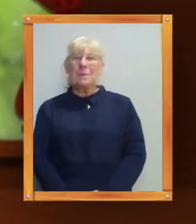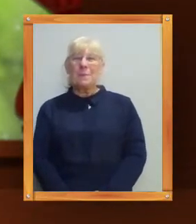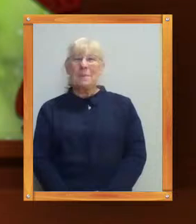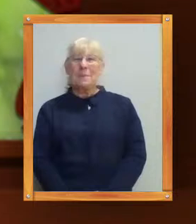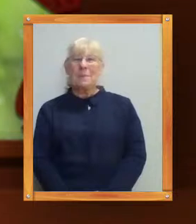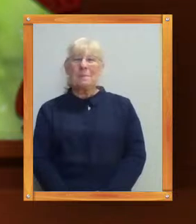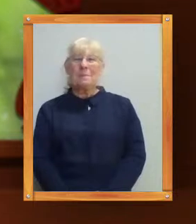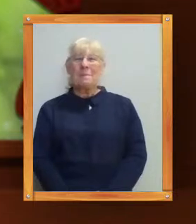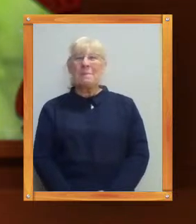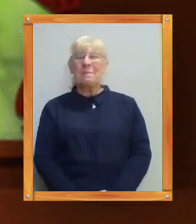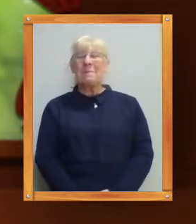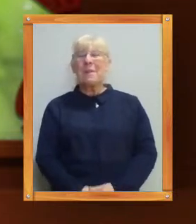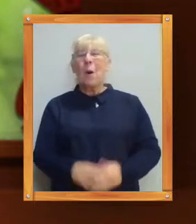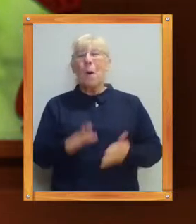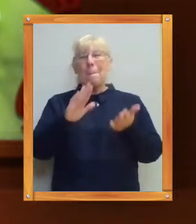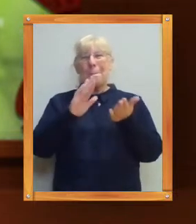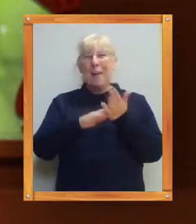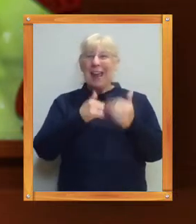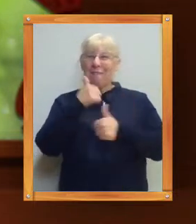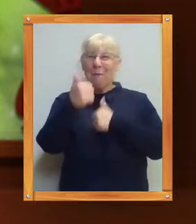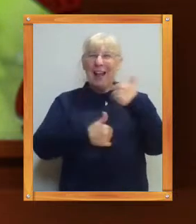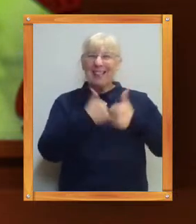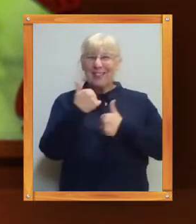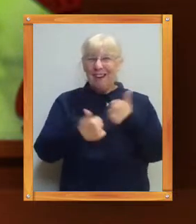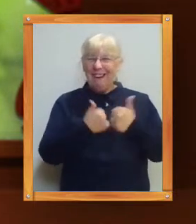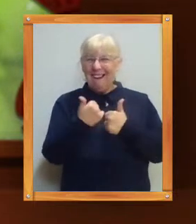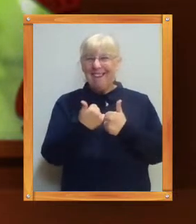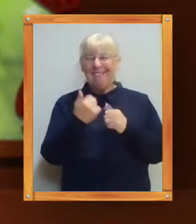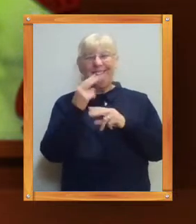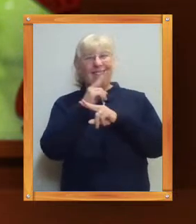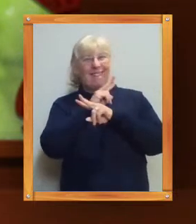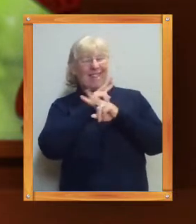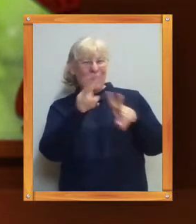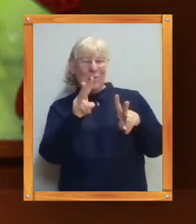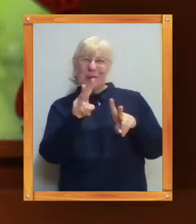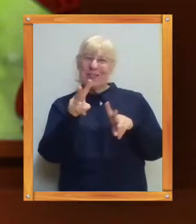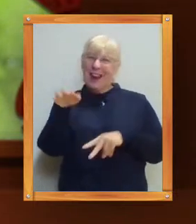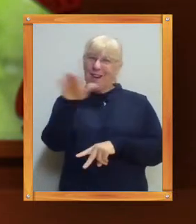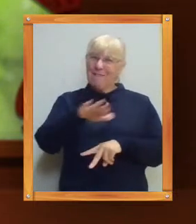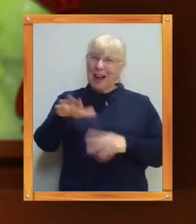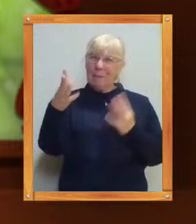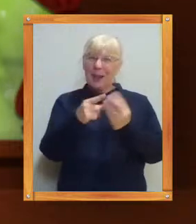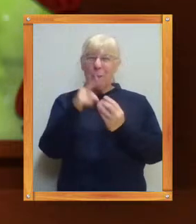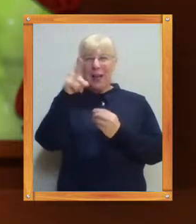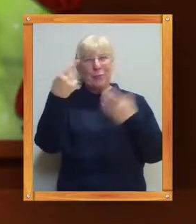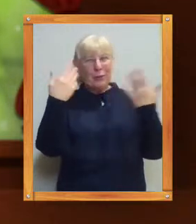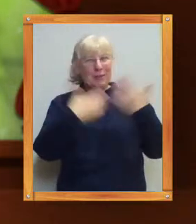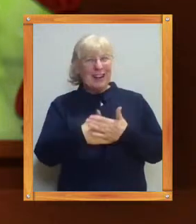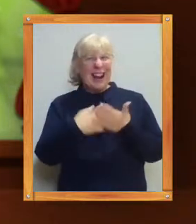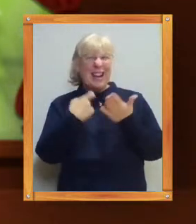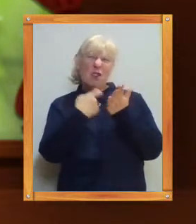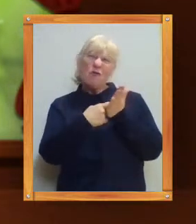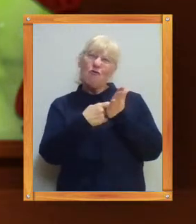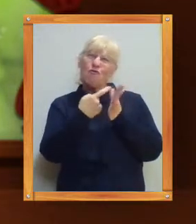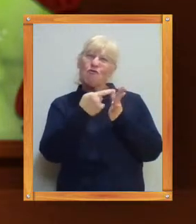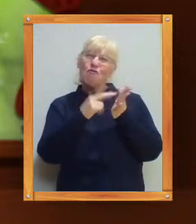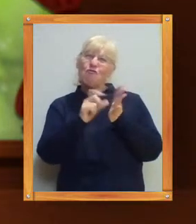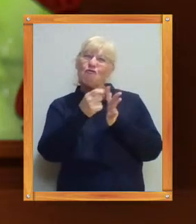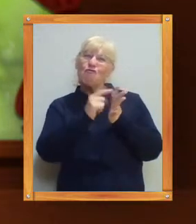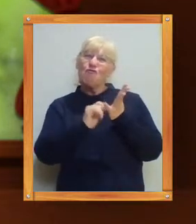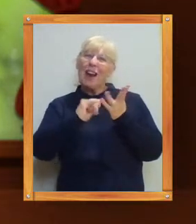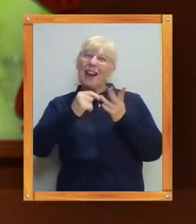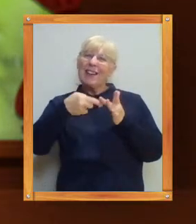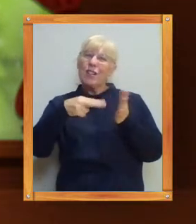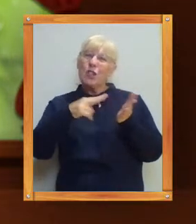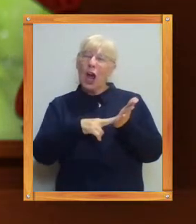Well done, Maeve. Congratulations. Lovely to see Maeve and her family there tonight in Randalstown. And well done on winning the prize. Okay. We'll do a few